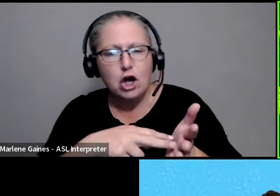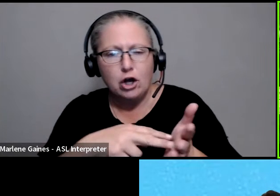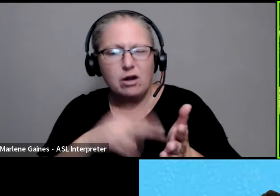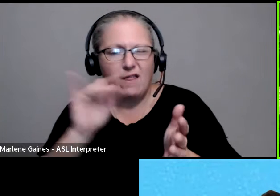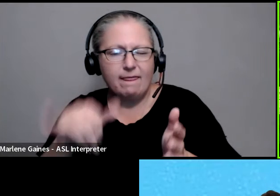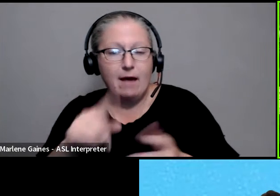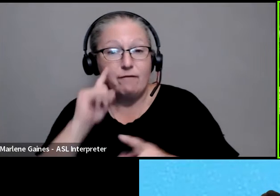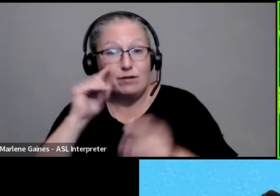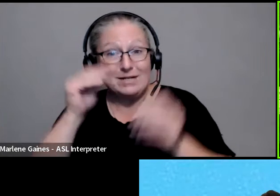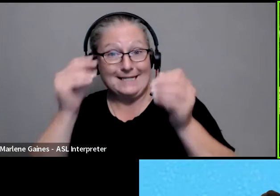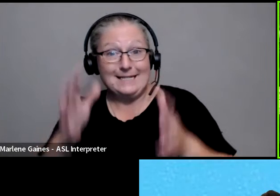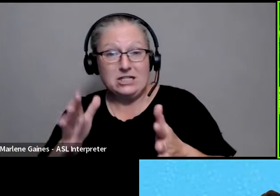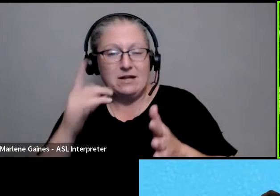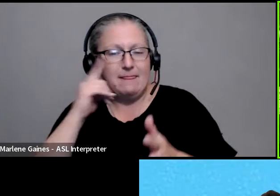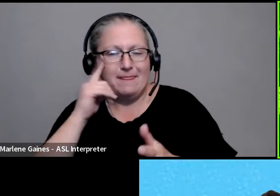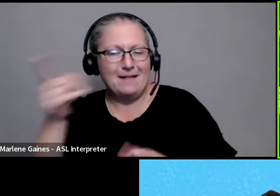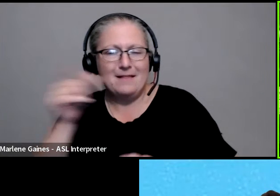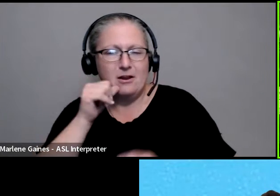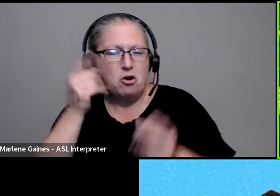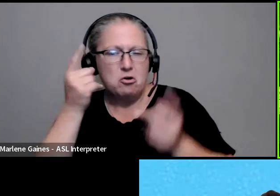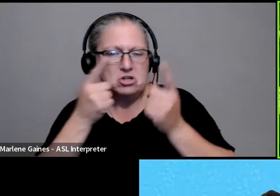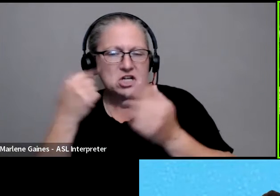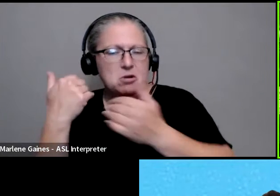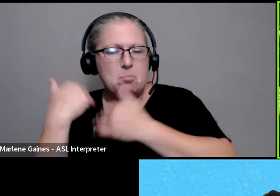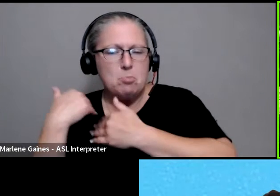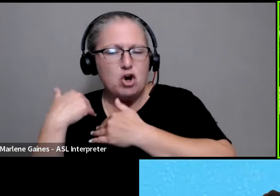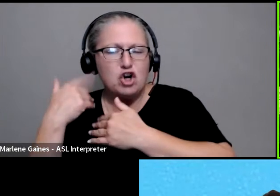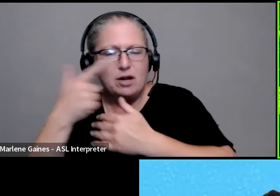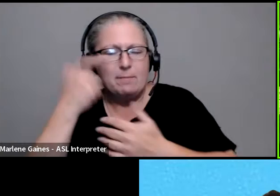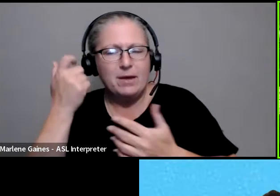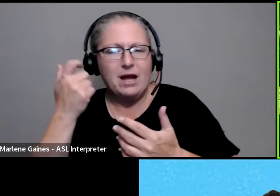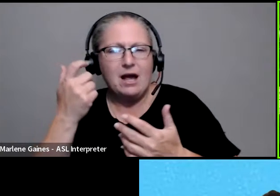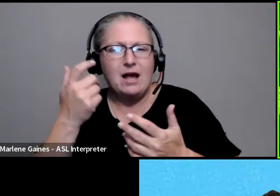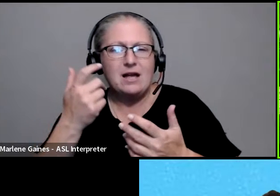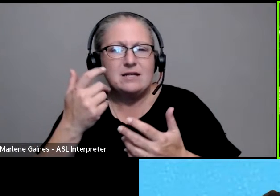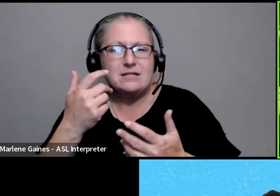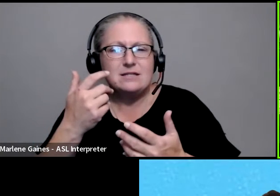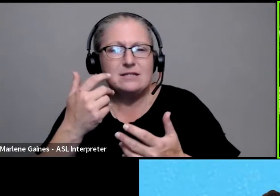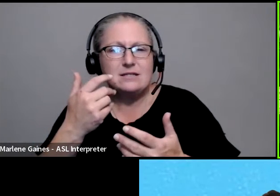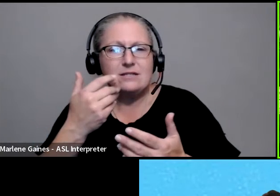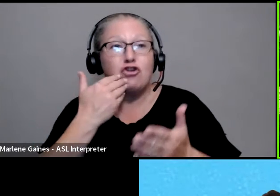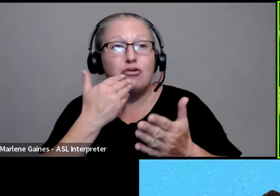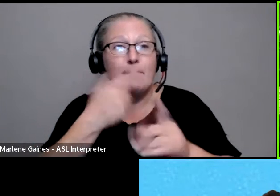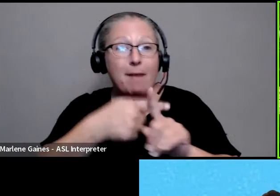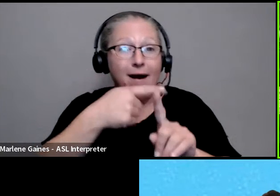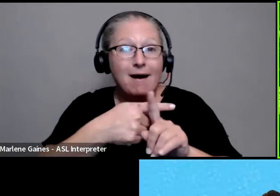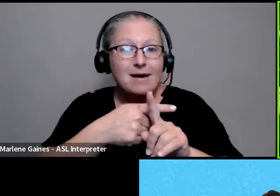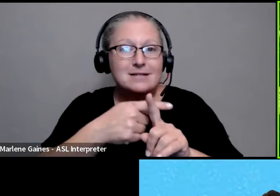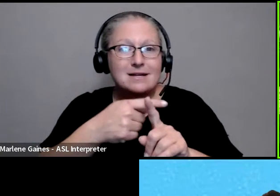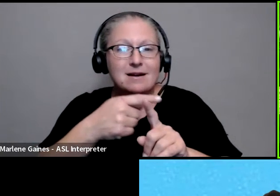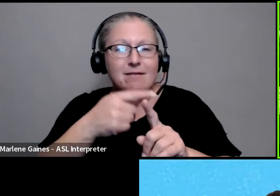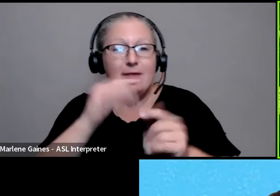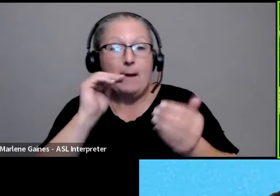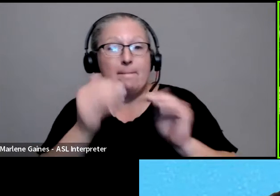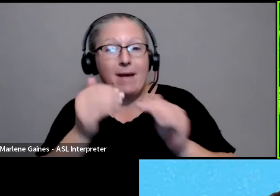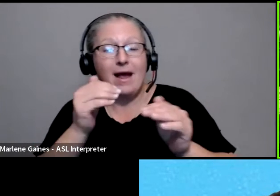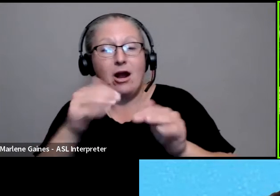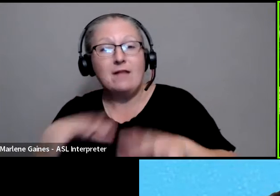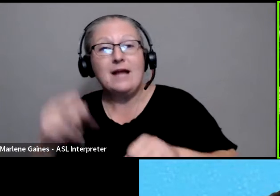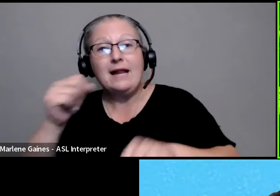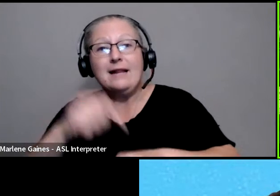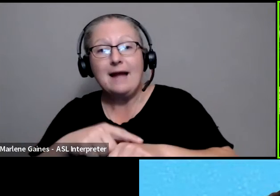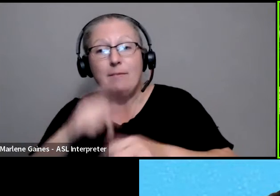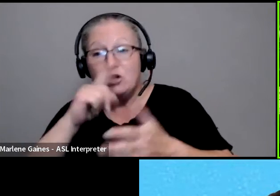for teachers, I don't think they consider a burden because I think the good outweighs the time that they have to do the